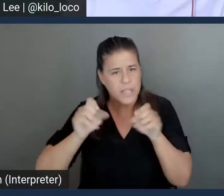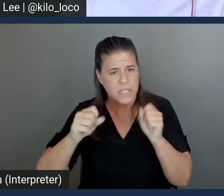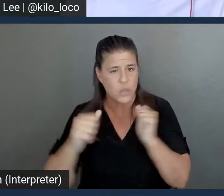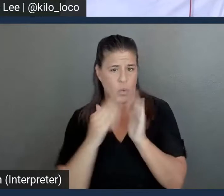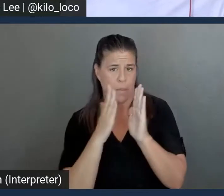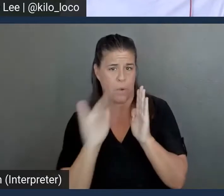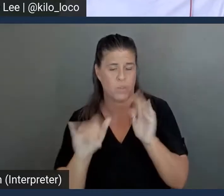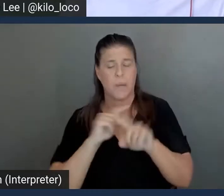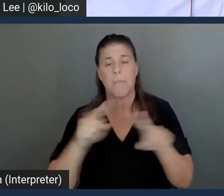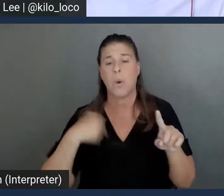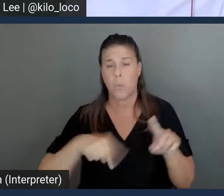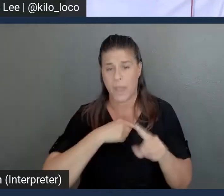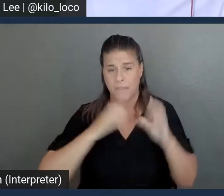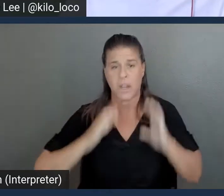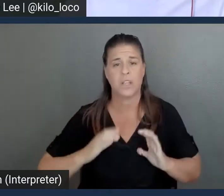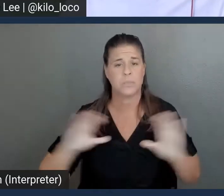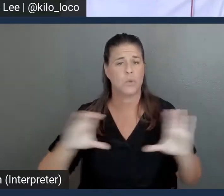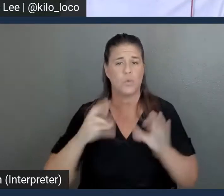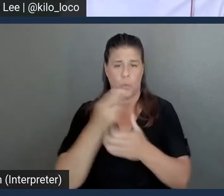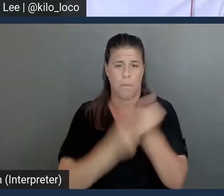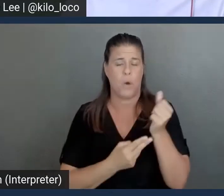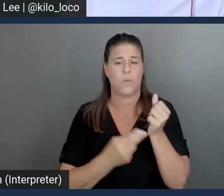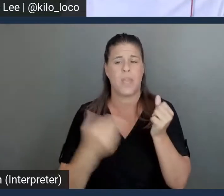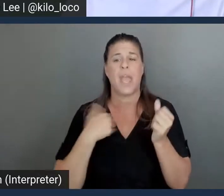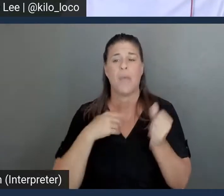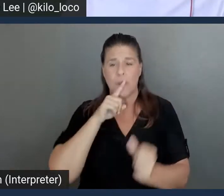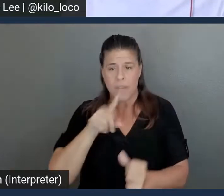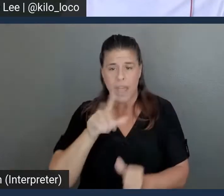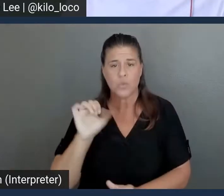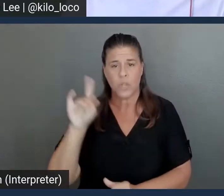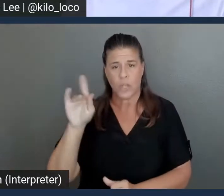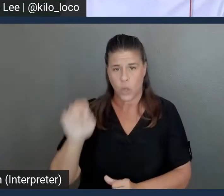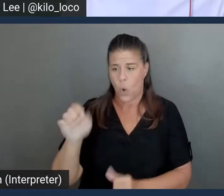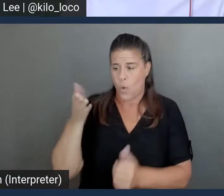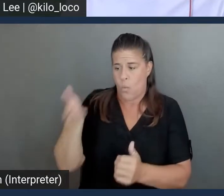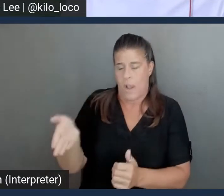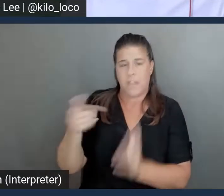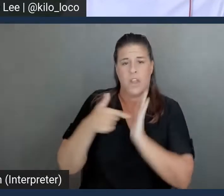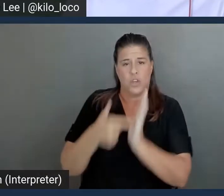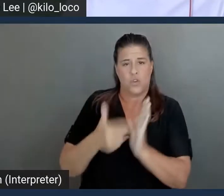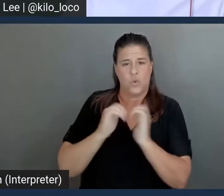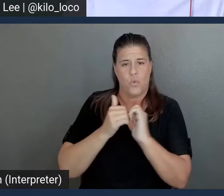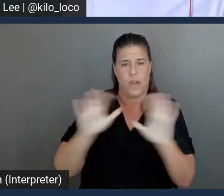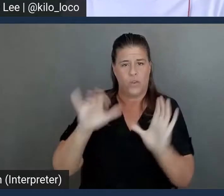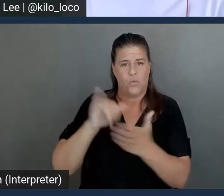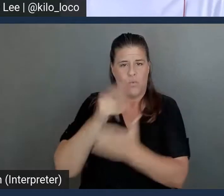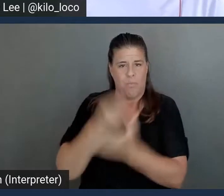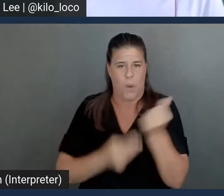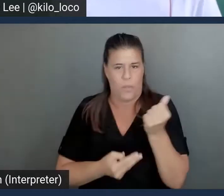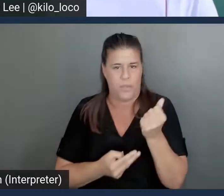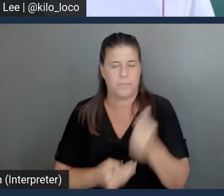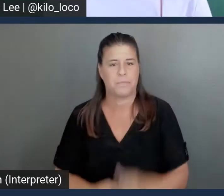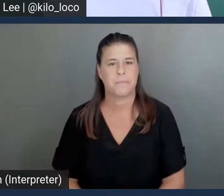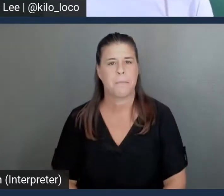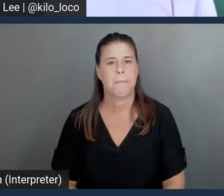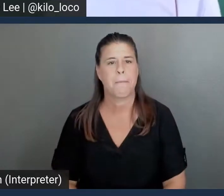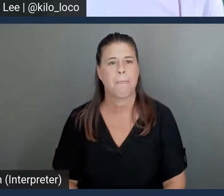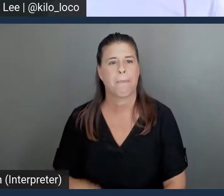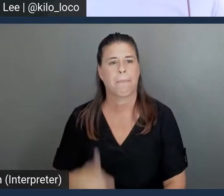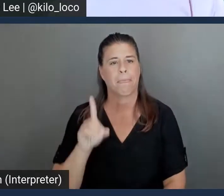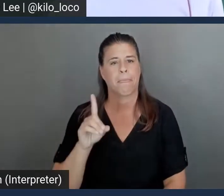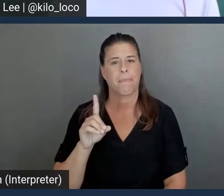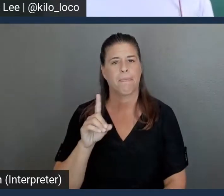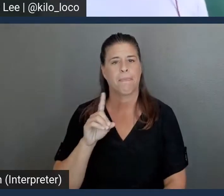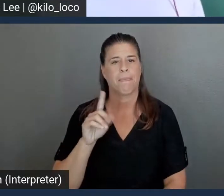it, but we have customers doing both, and we have actually code that shows you how to do both as well. Okay, cool. I